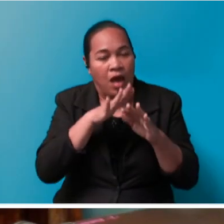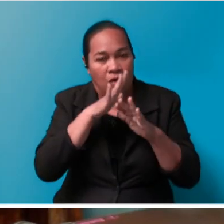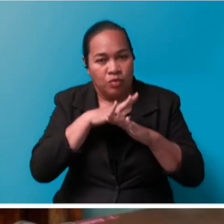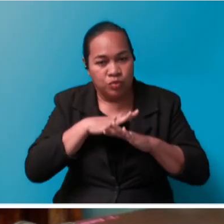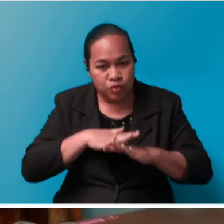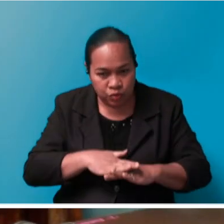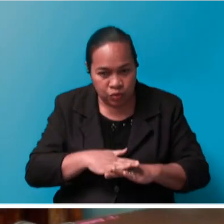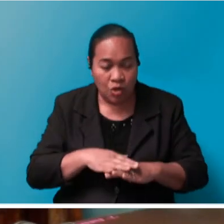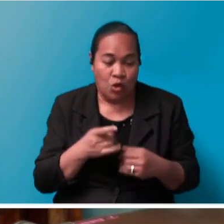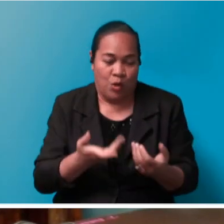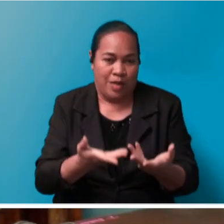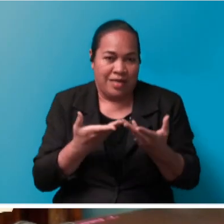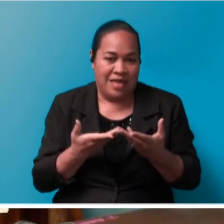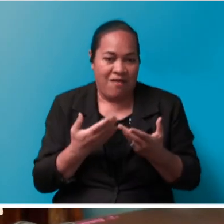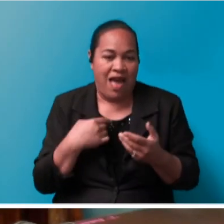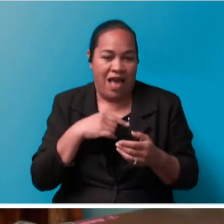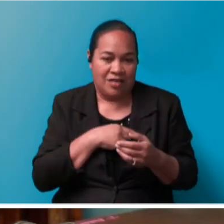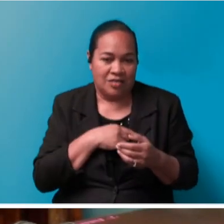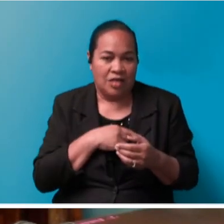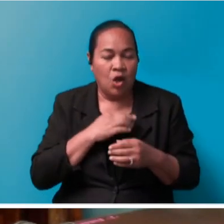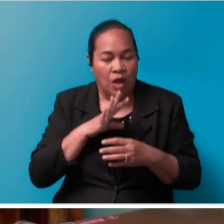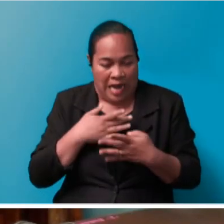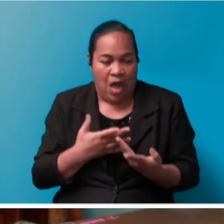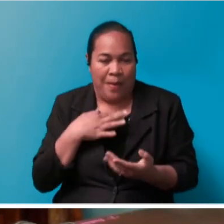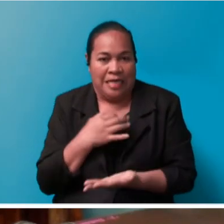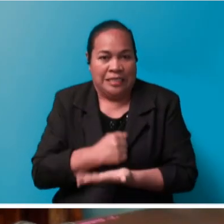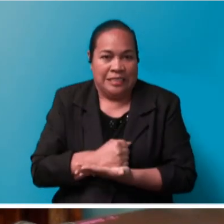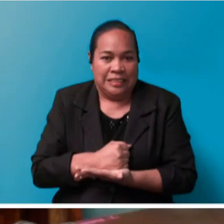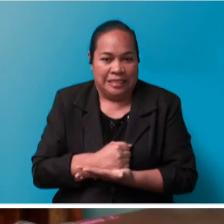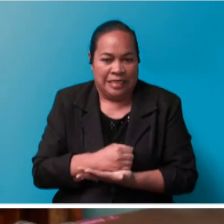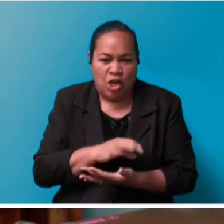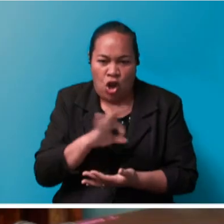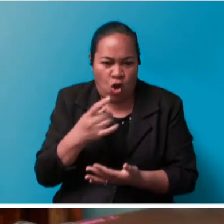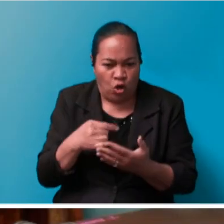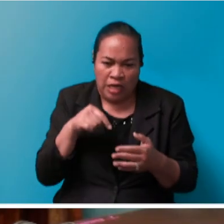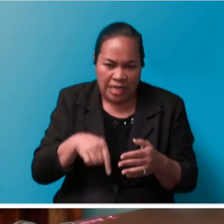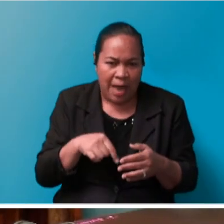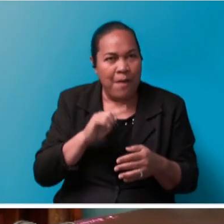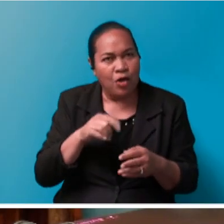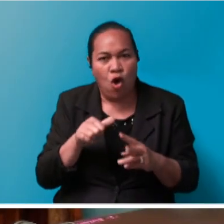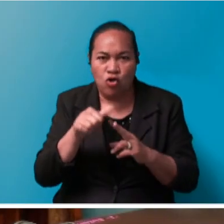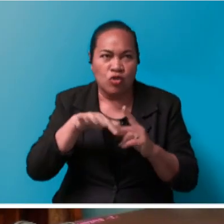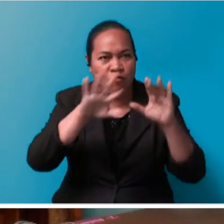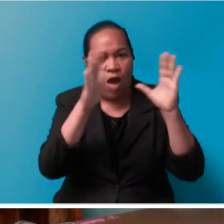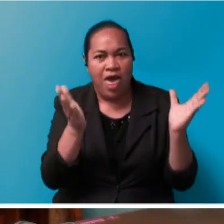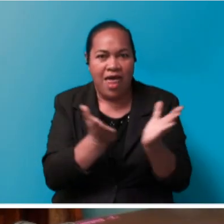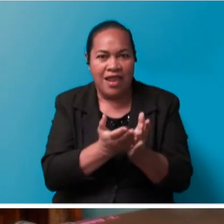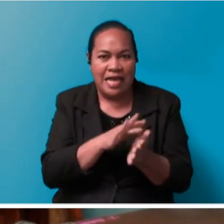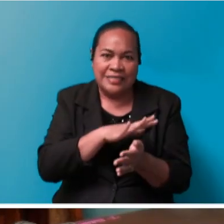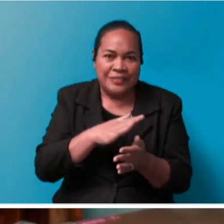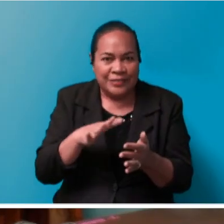of provided us with a great deal of certainty, not just here, but globally. The other